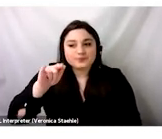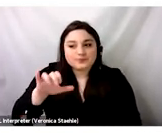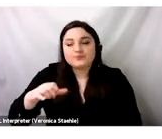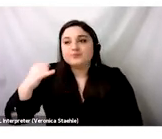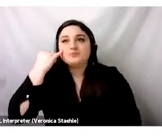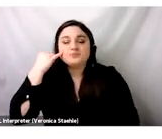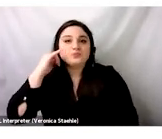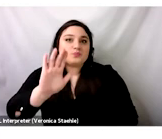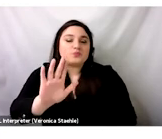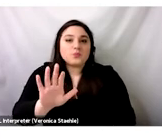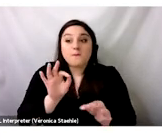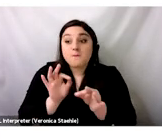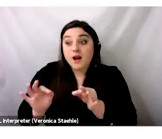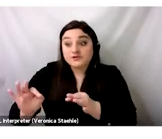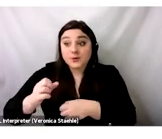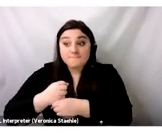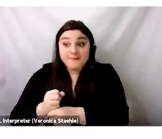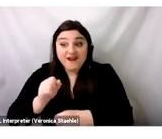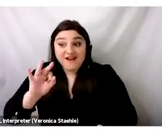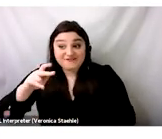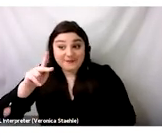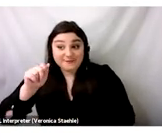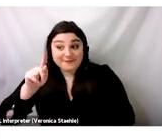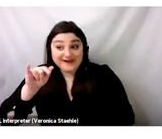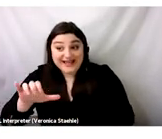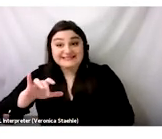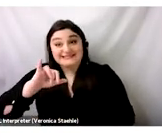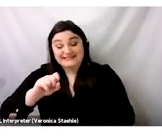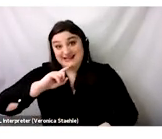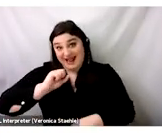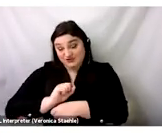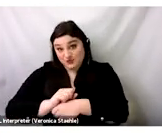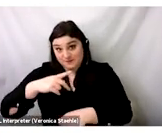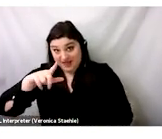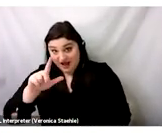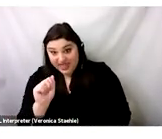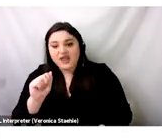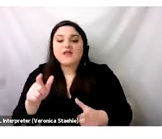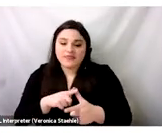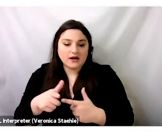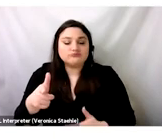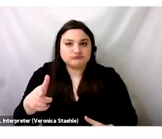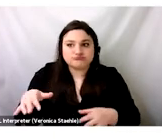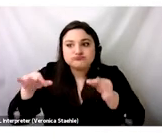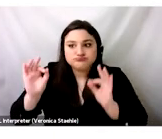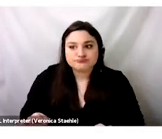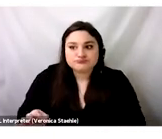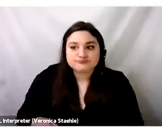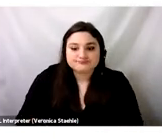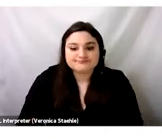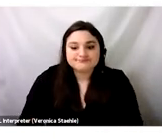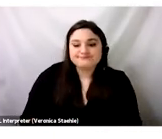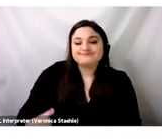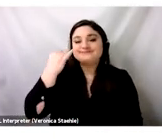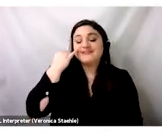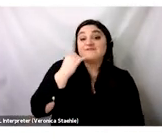if the molecular makeup of the plastic is actual PLA, then absolutely. You know,